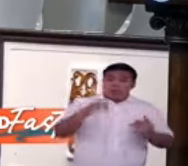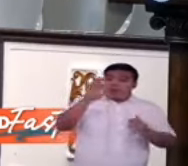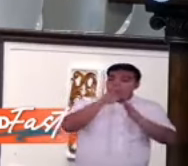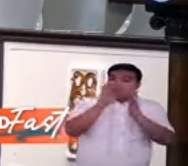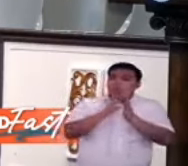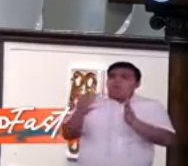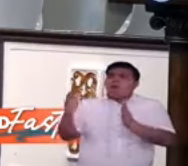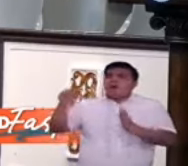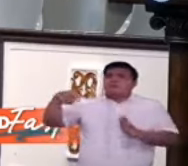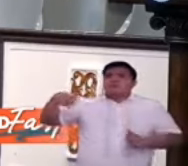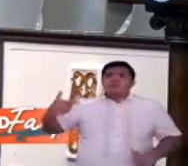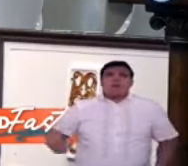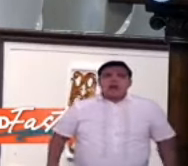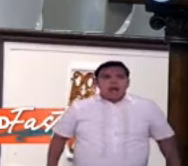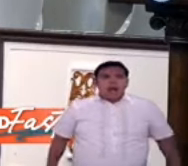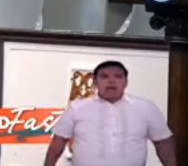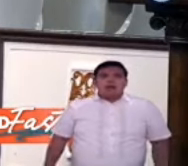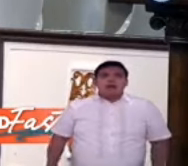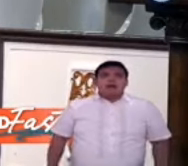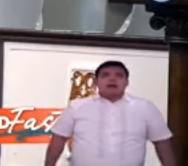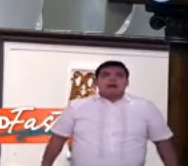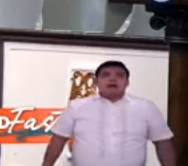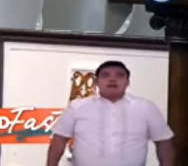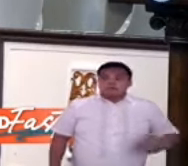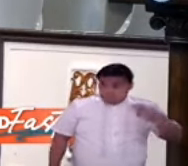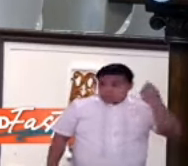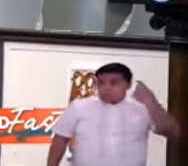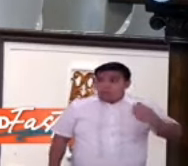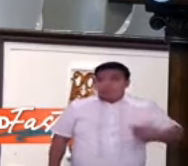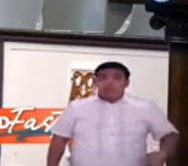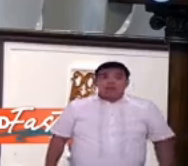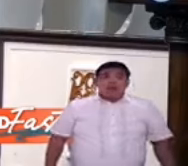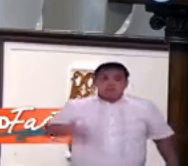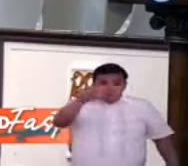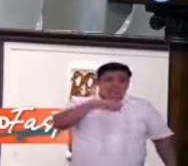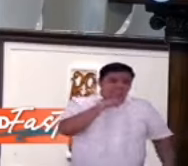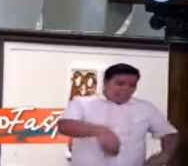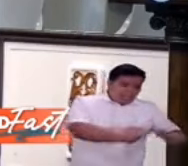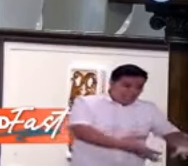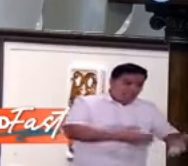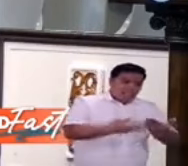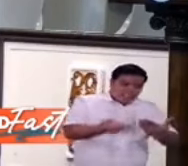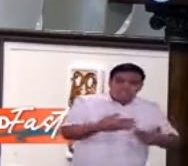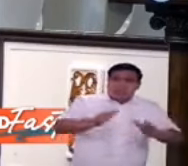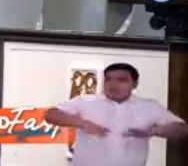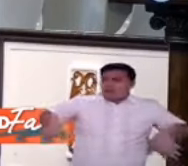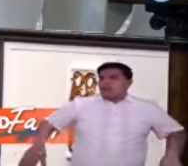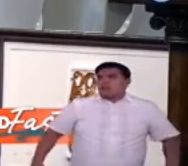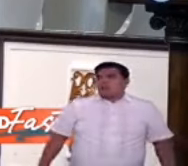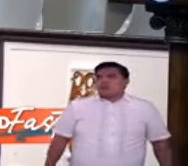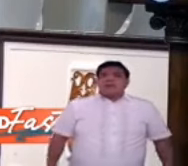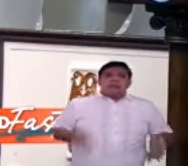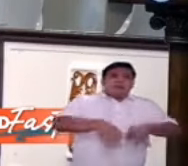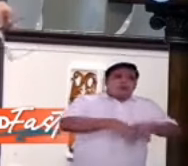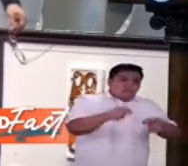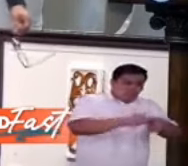Sa Amerika, sa English, PG, parental guidance. Wala na yung parental guidance, oy. Mga rating ron, wala